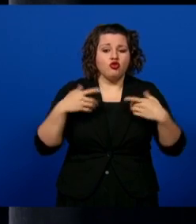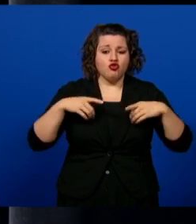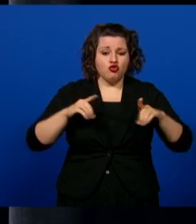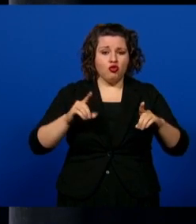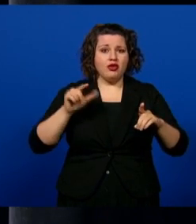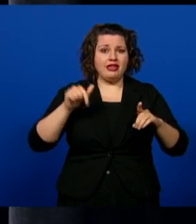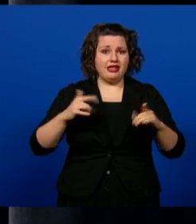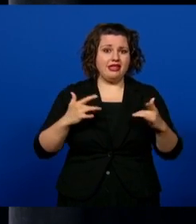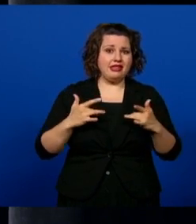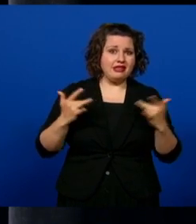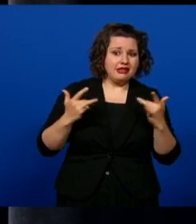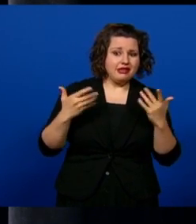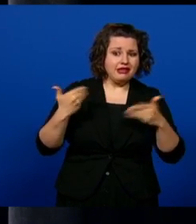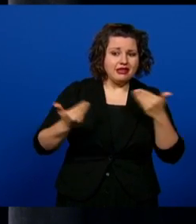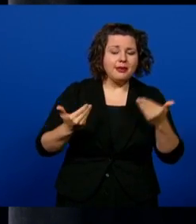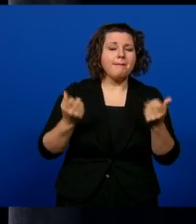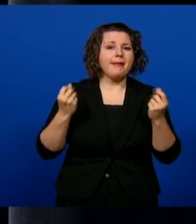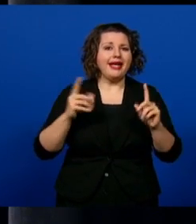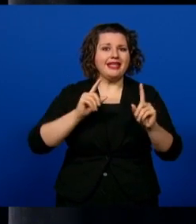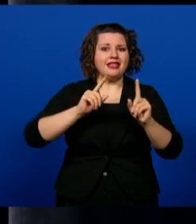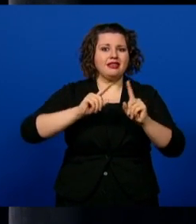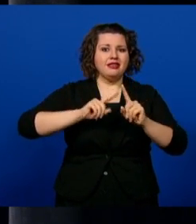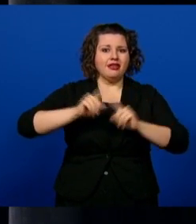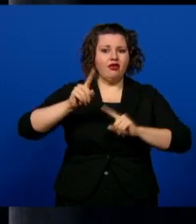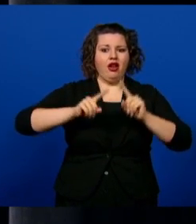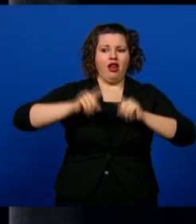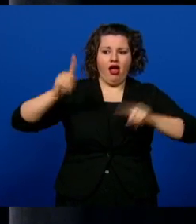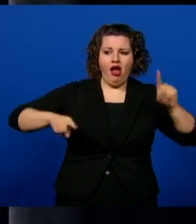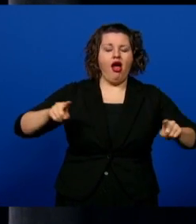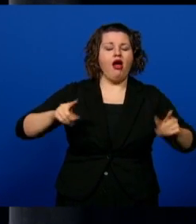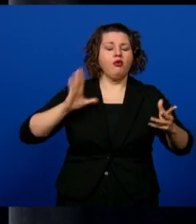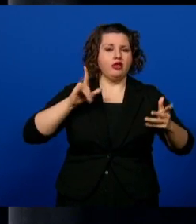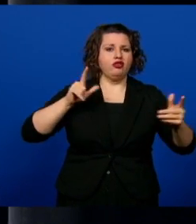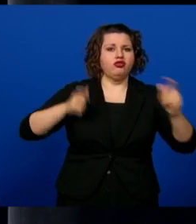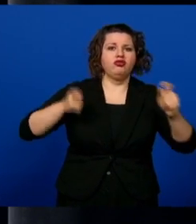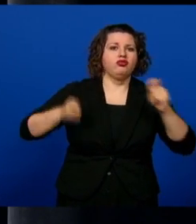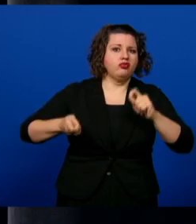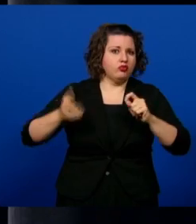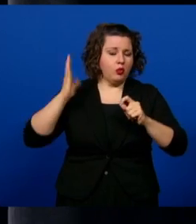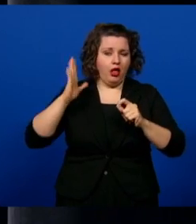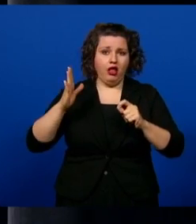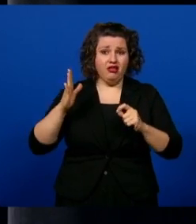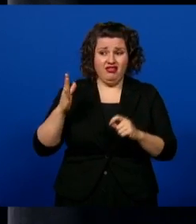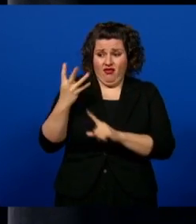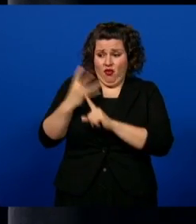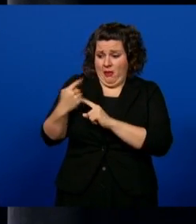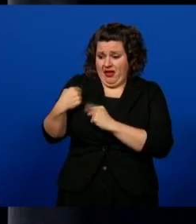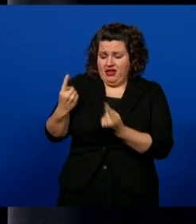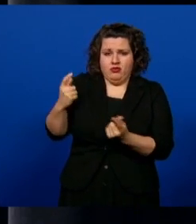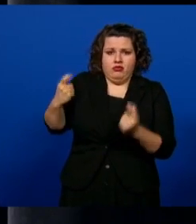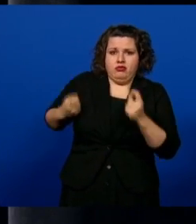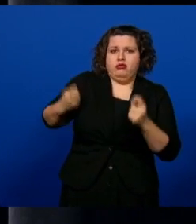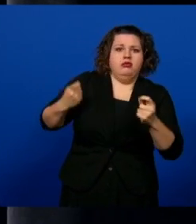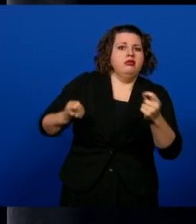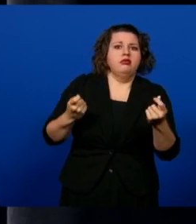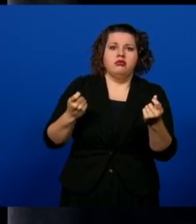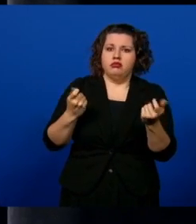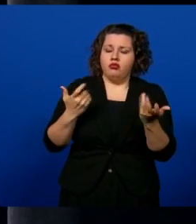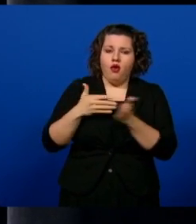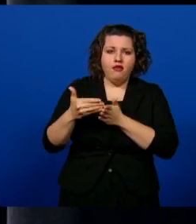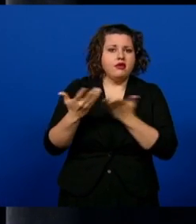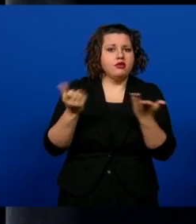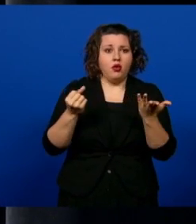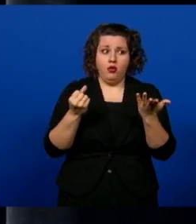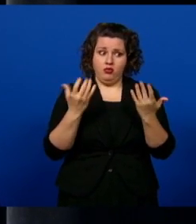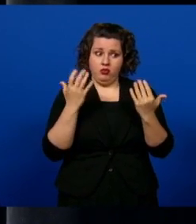because there's so many variables and we've seen it change so much through the 4 months that we've been dealing with COVID. So, and I think I heard